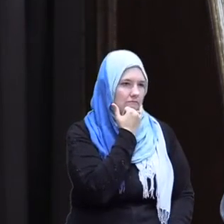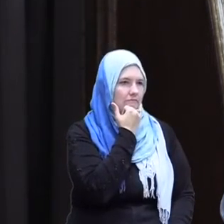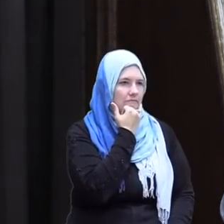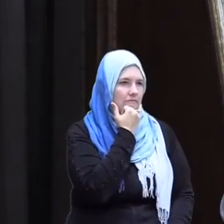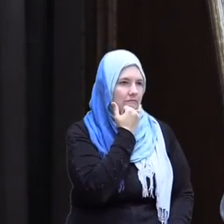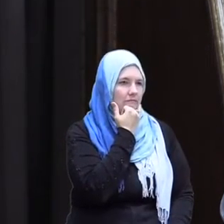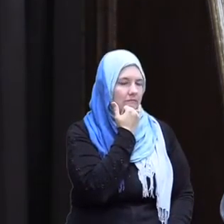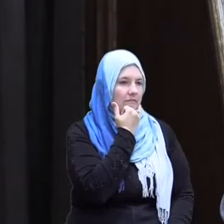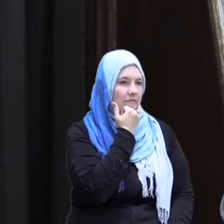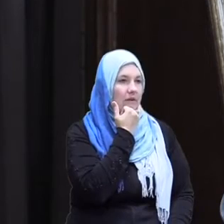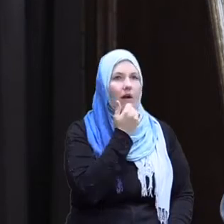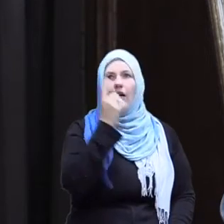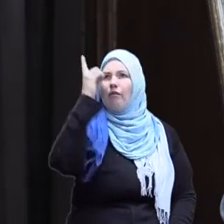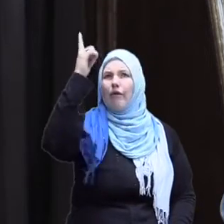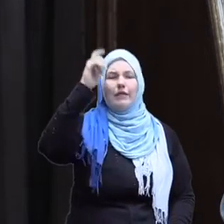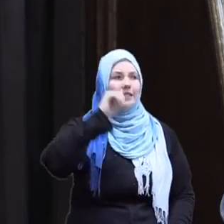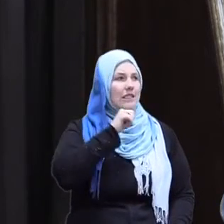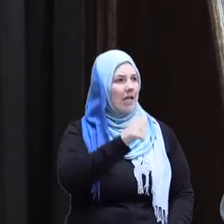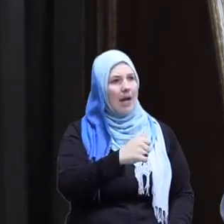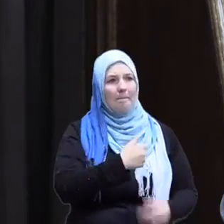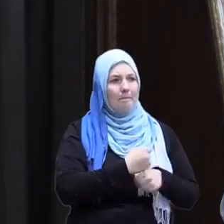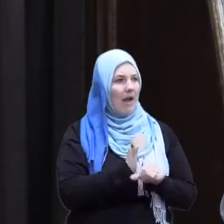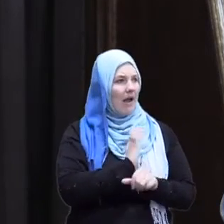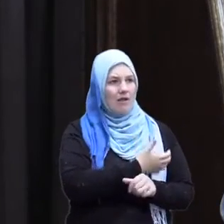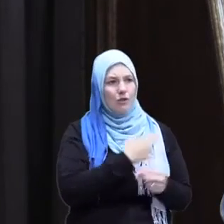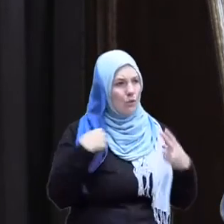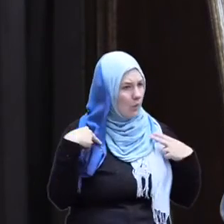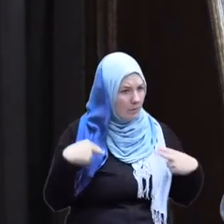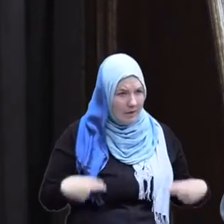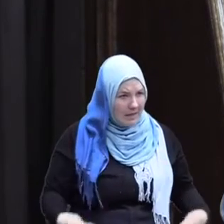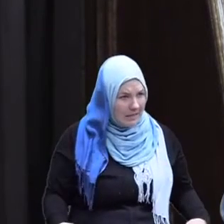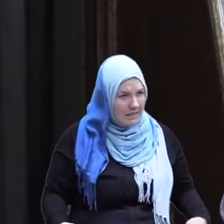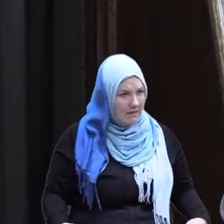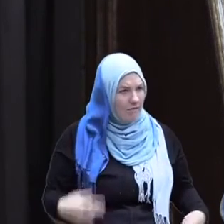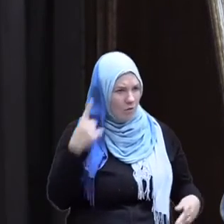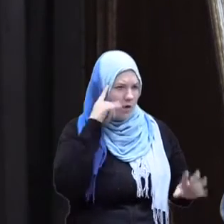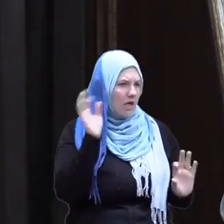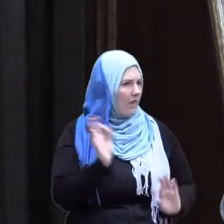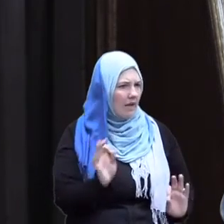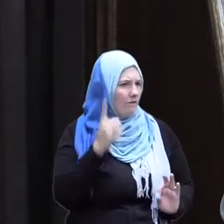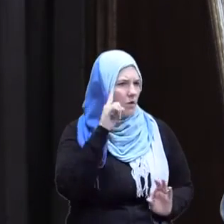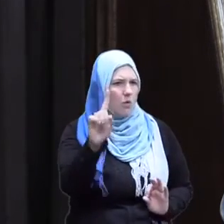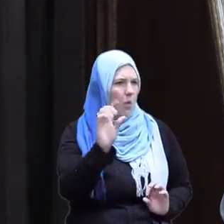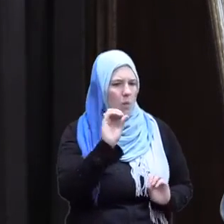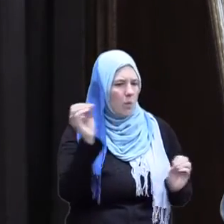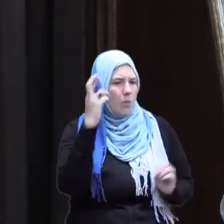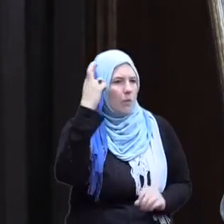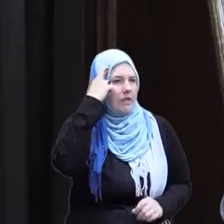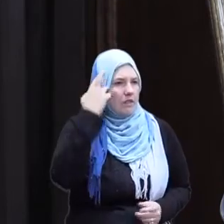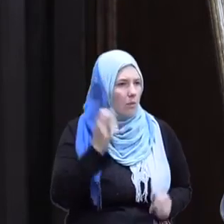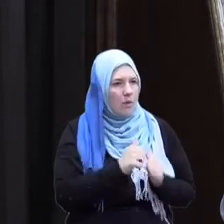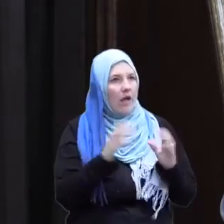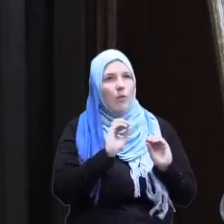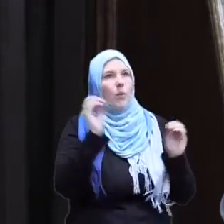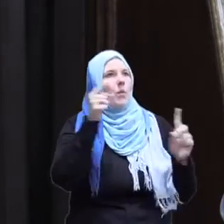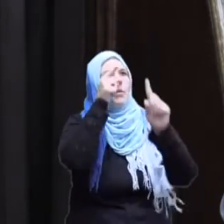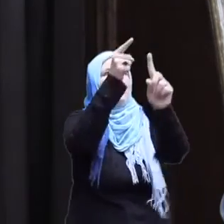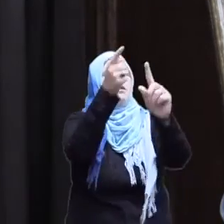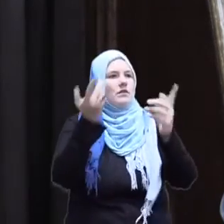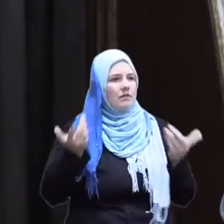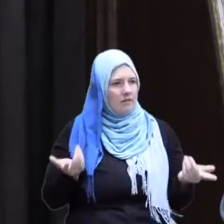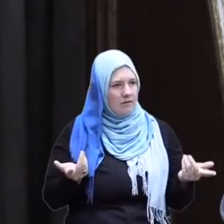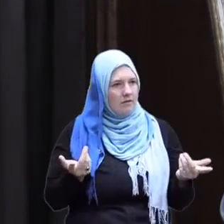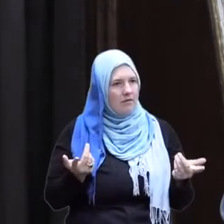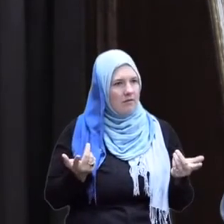ta'ala. Allah did not create us humans in vain, for no purpose, with no mission, no